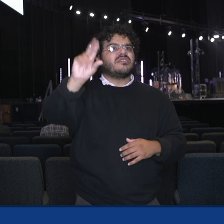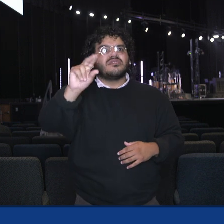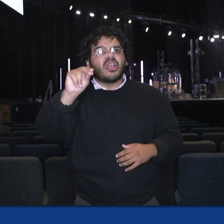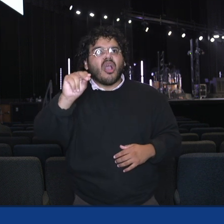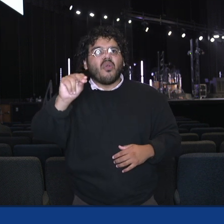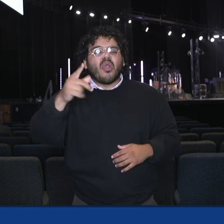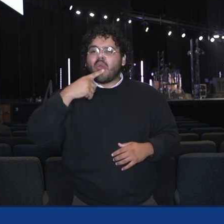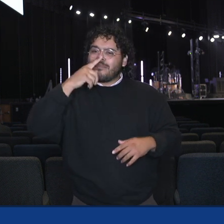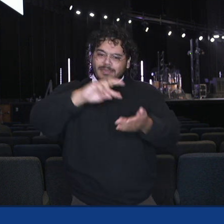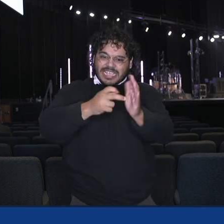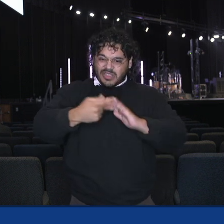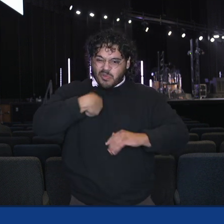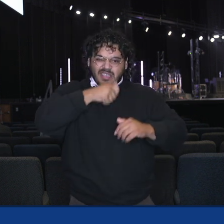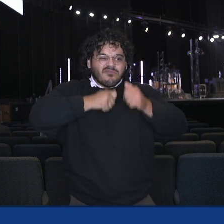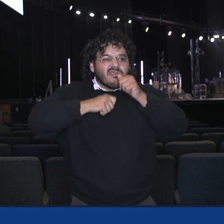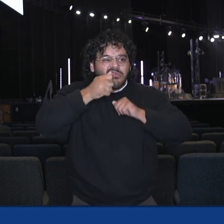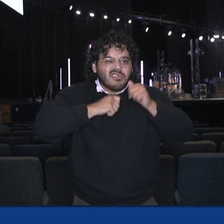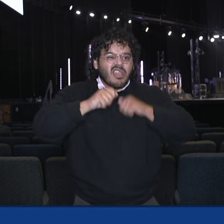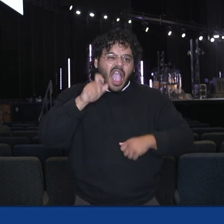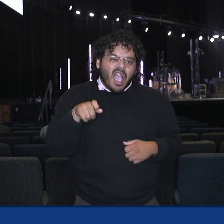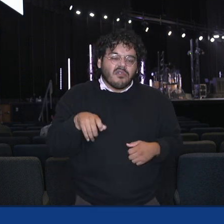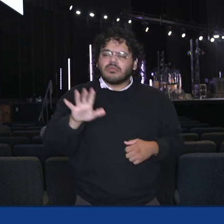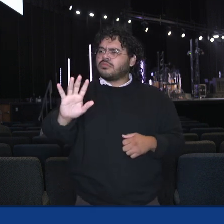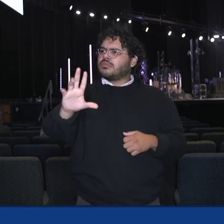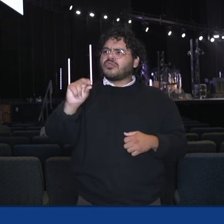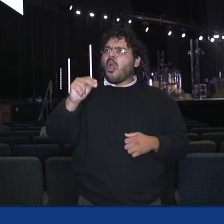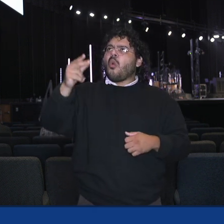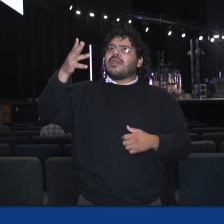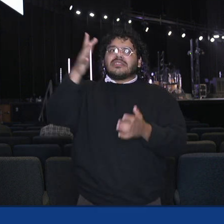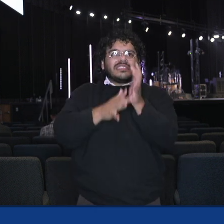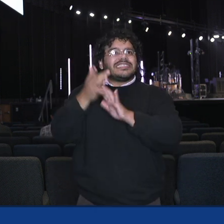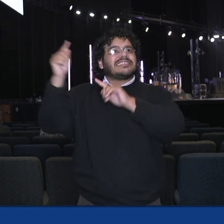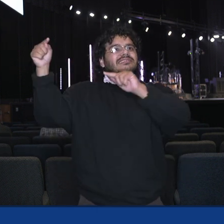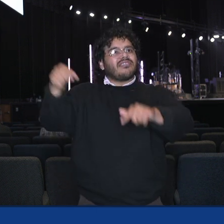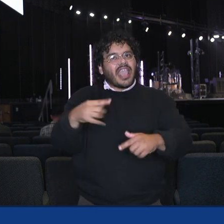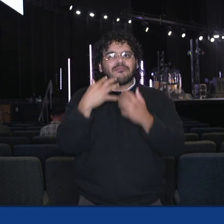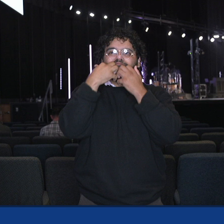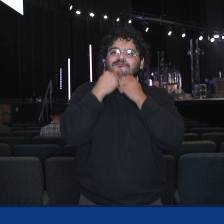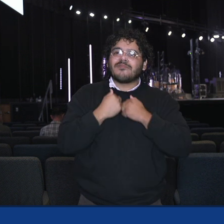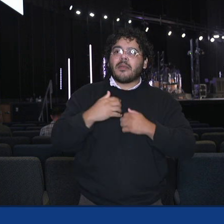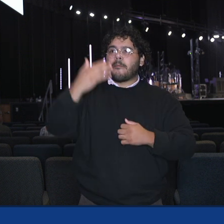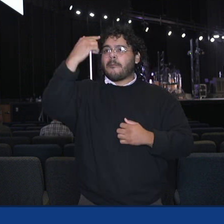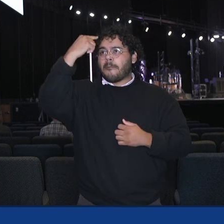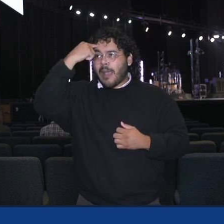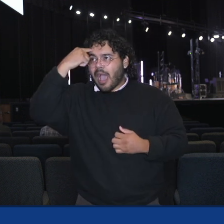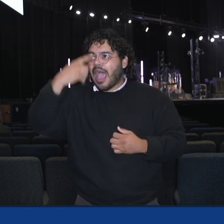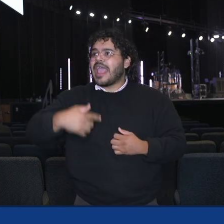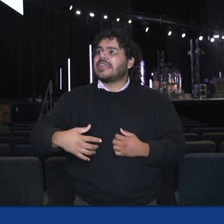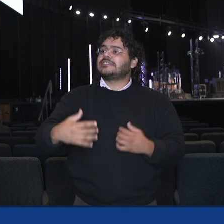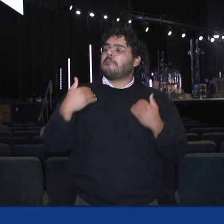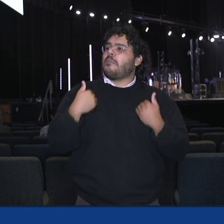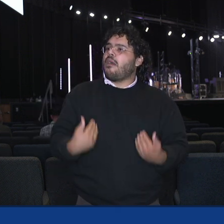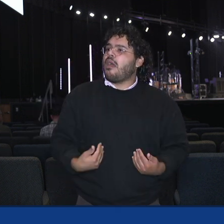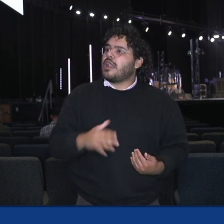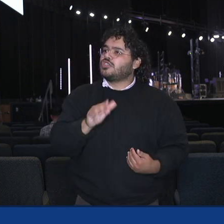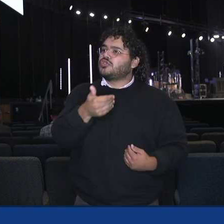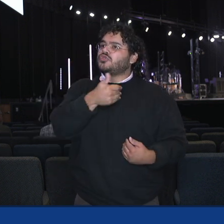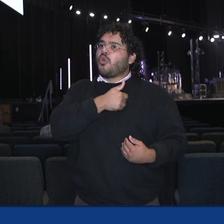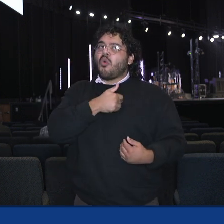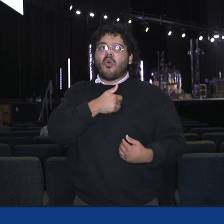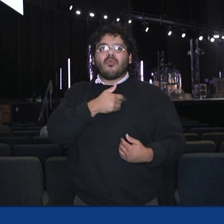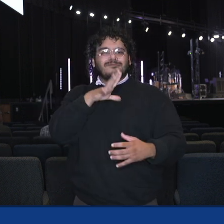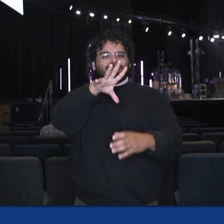holistic, meaning he demonstrated a care for people's minds, their bodies, their spirits, their relationships, their integration into community,